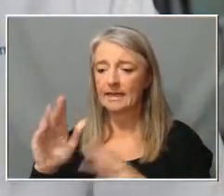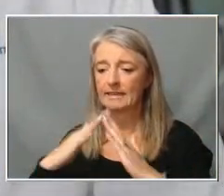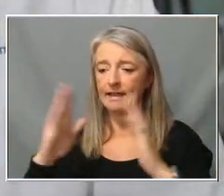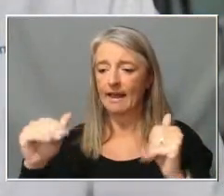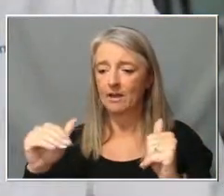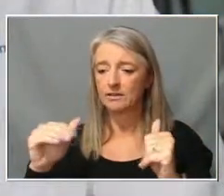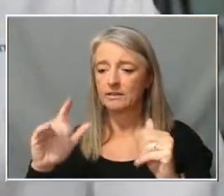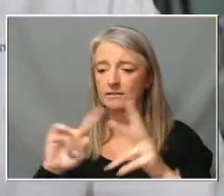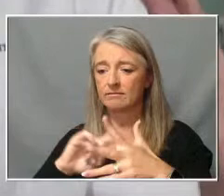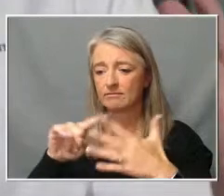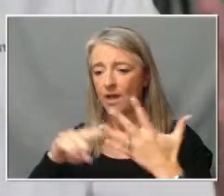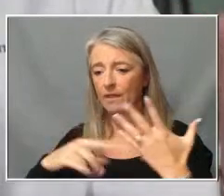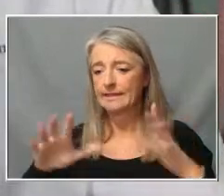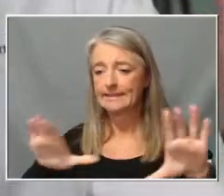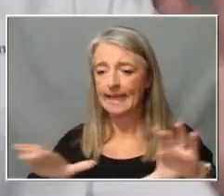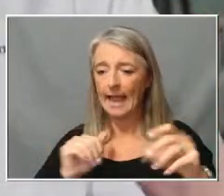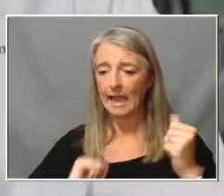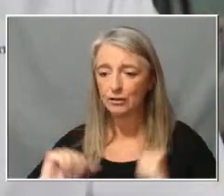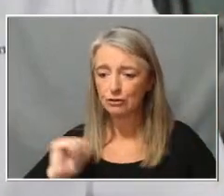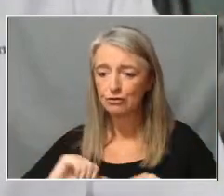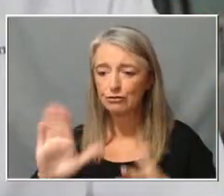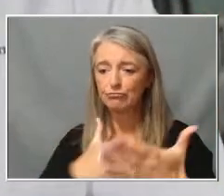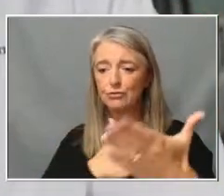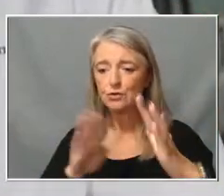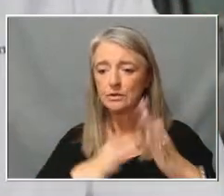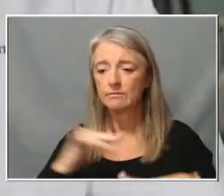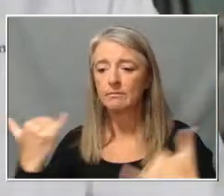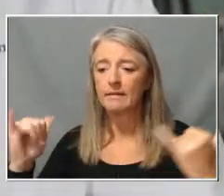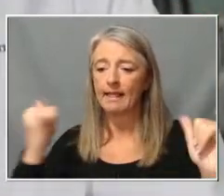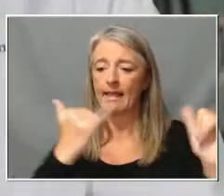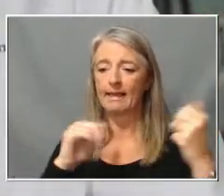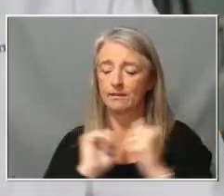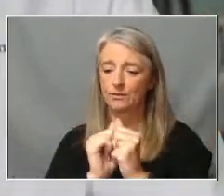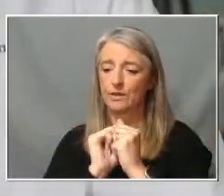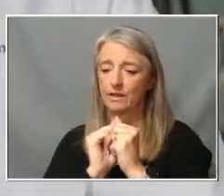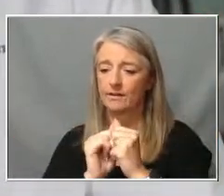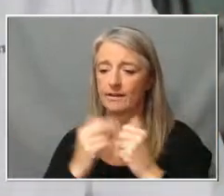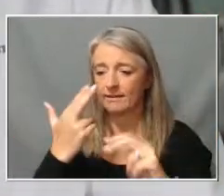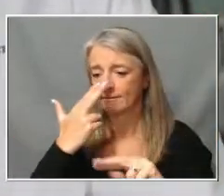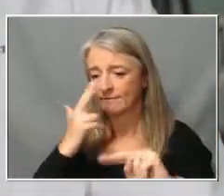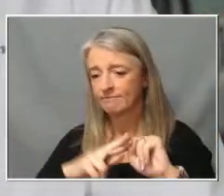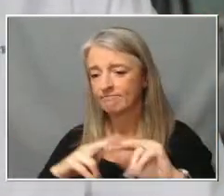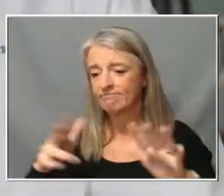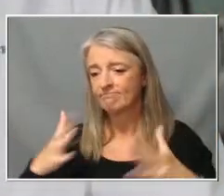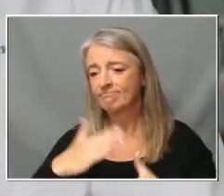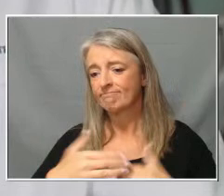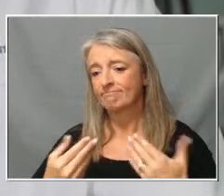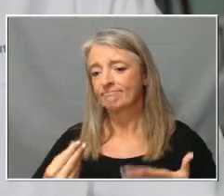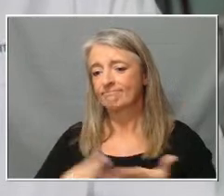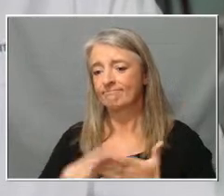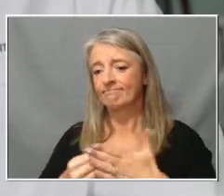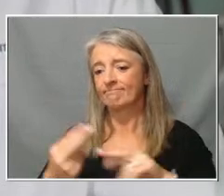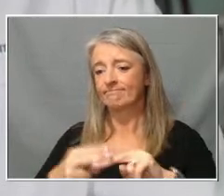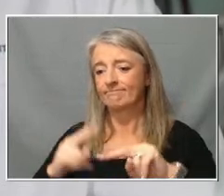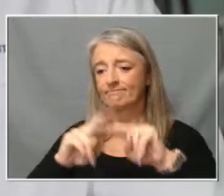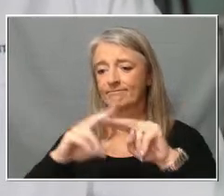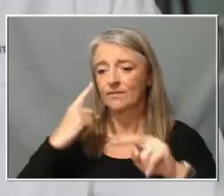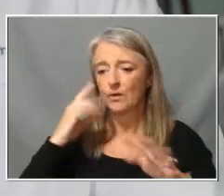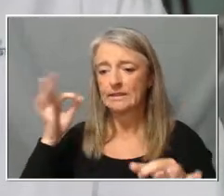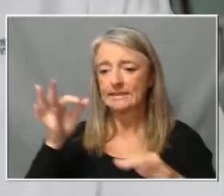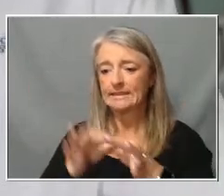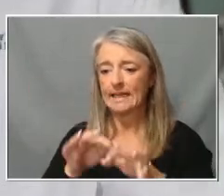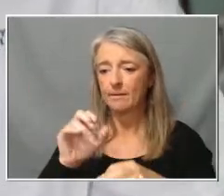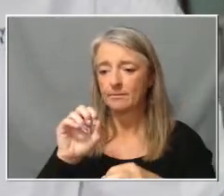these actors and all these musicians, and everybody plays music together and has some laughs, and we raise a ton of money for Steps of Faith. And it's every second